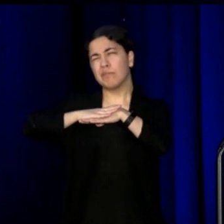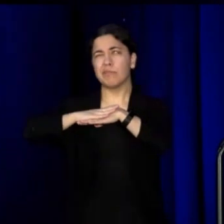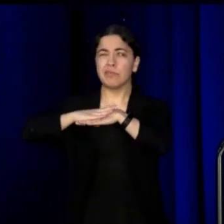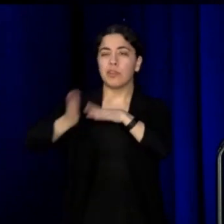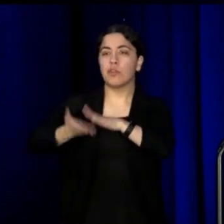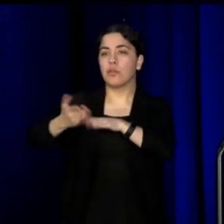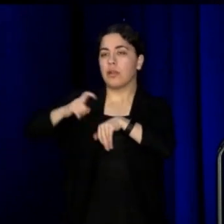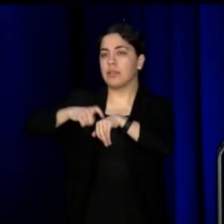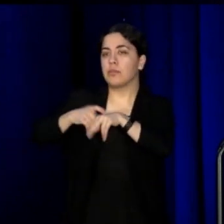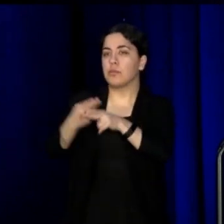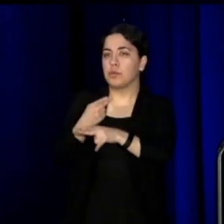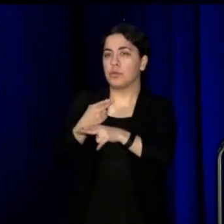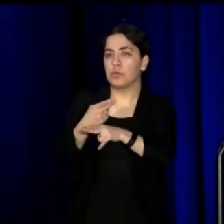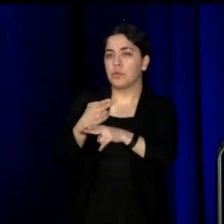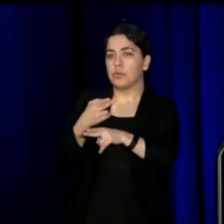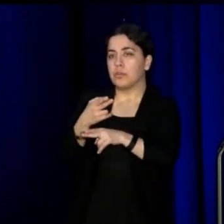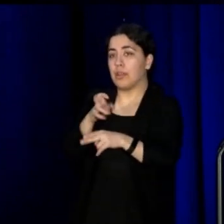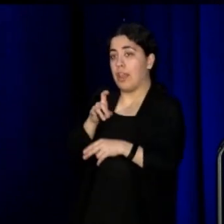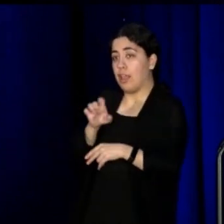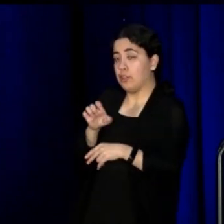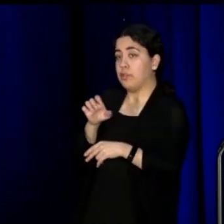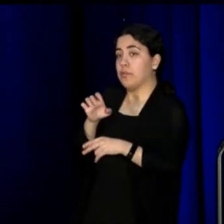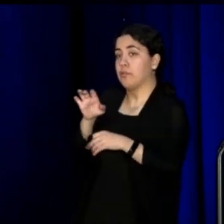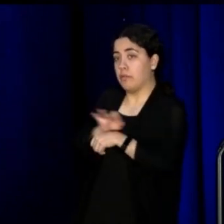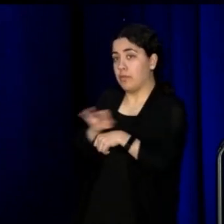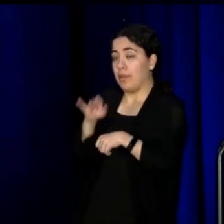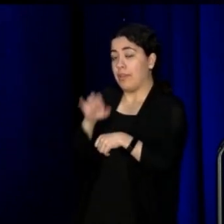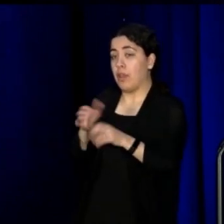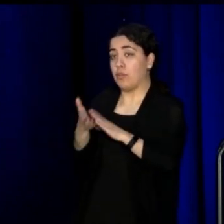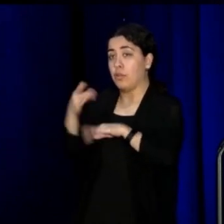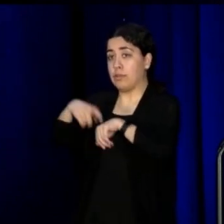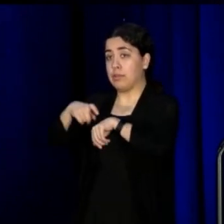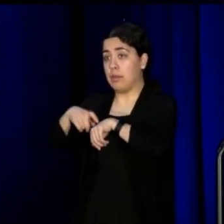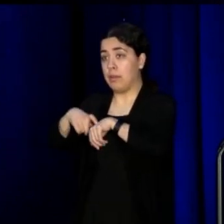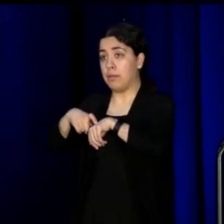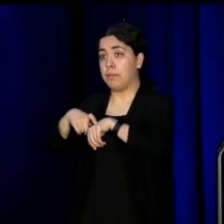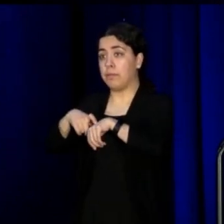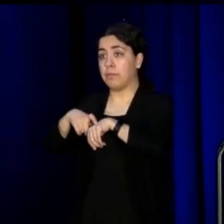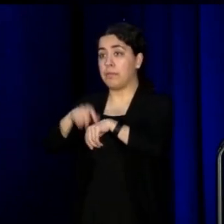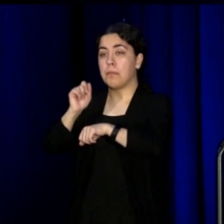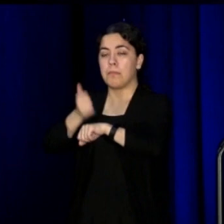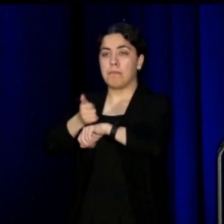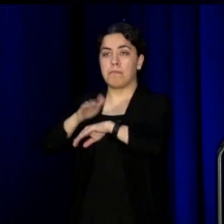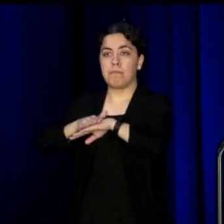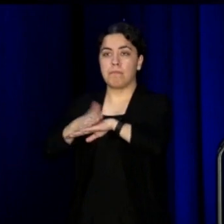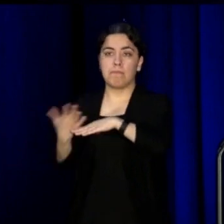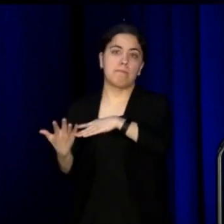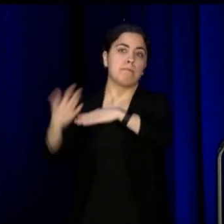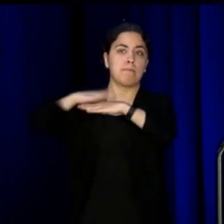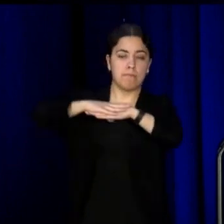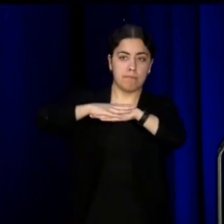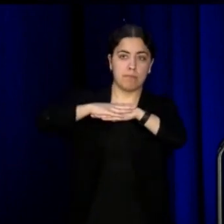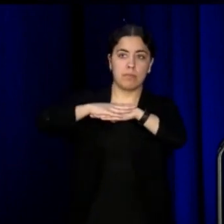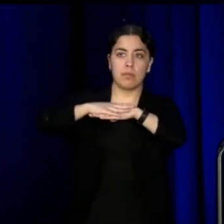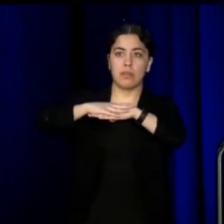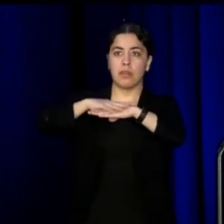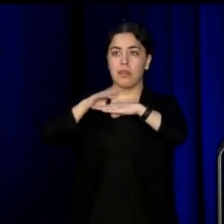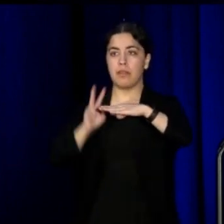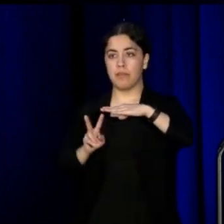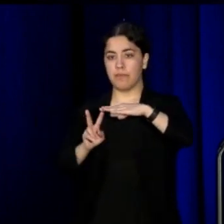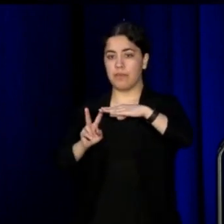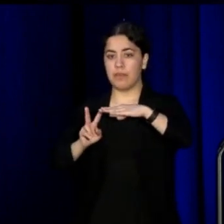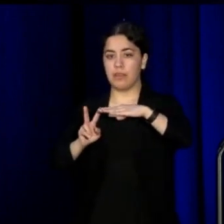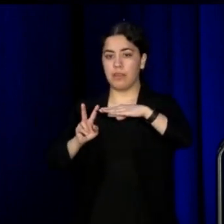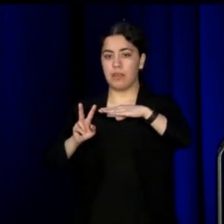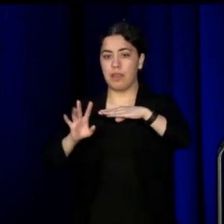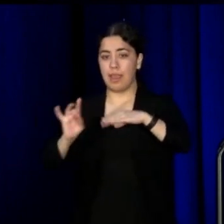runtime is used by the edge functions, and this edge runtime is built on top of the V8 engine, which is following the